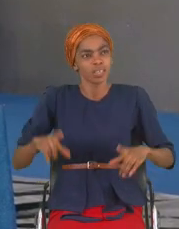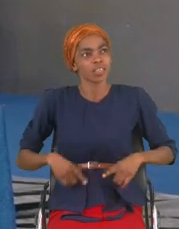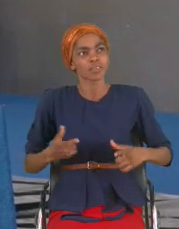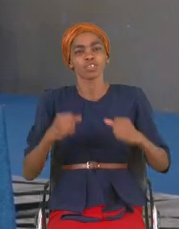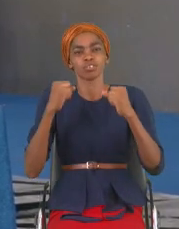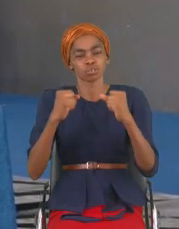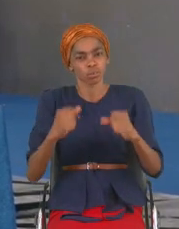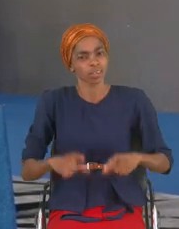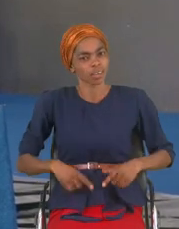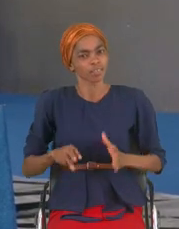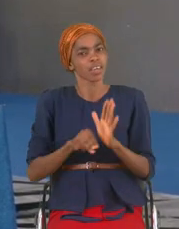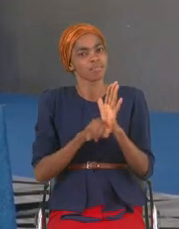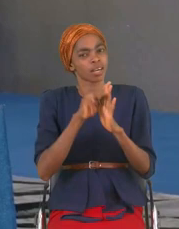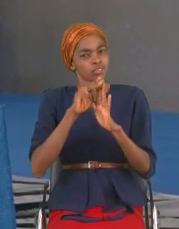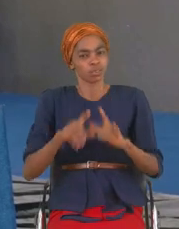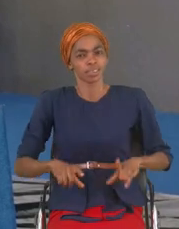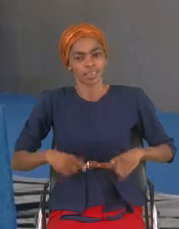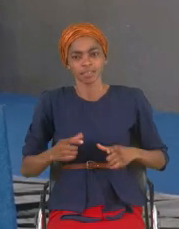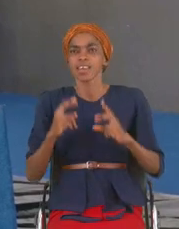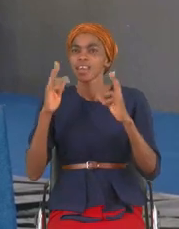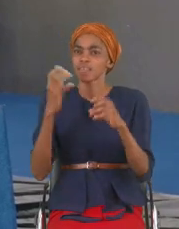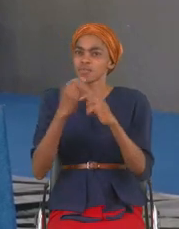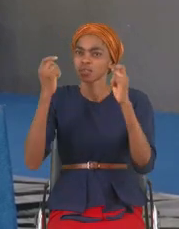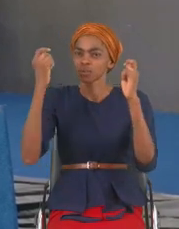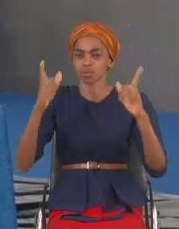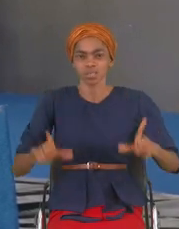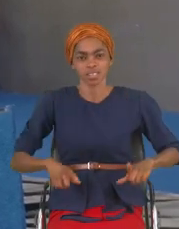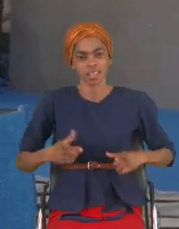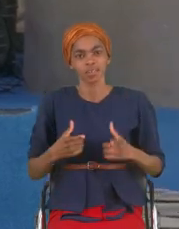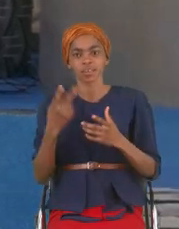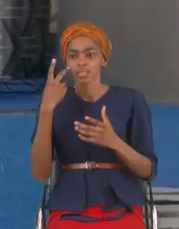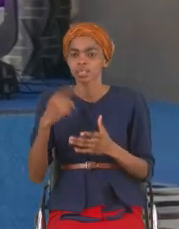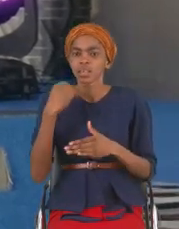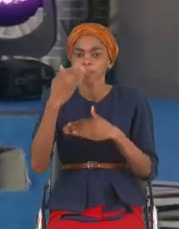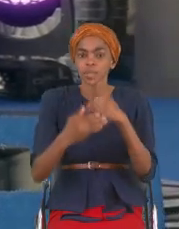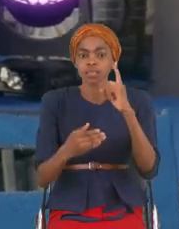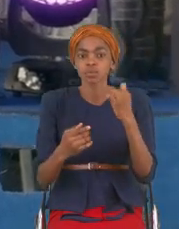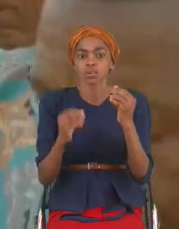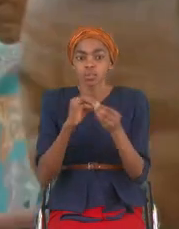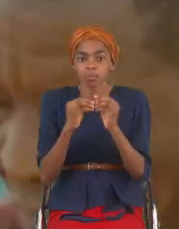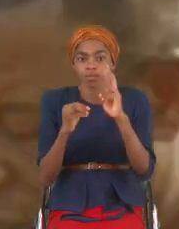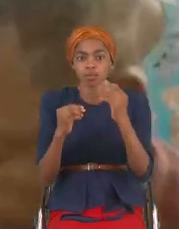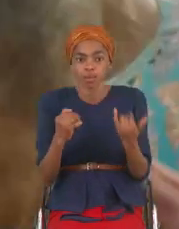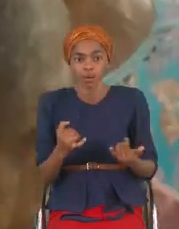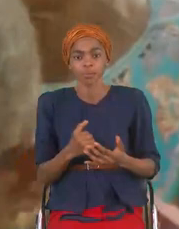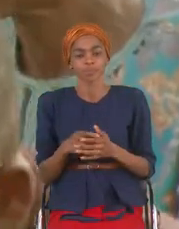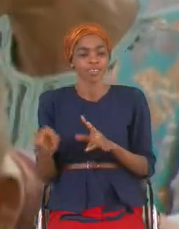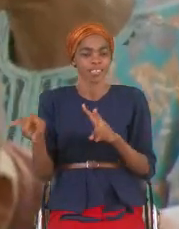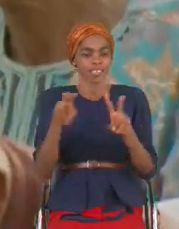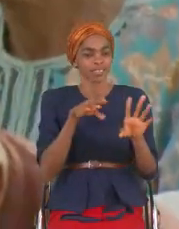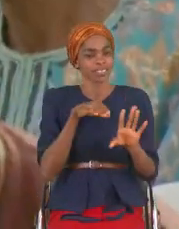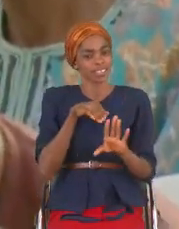a matured life, a victorious life. Look at the next one, number two now. We're looking at